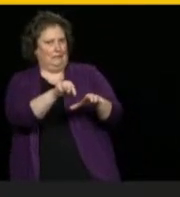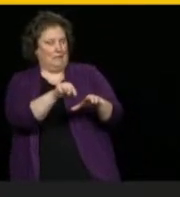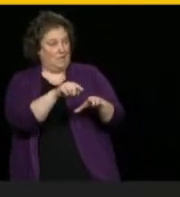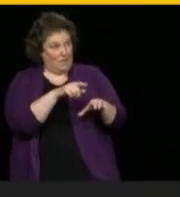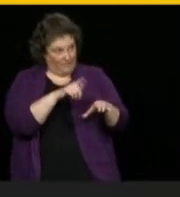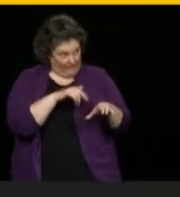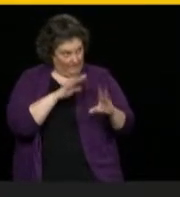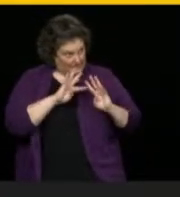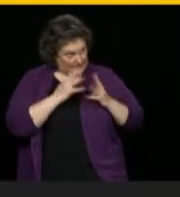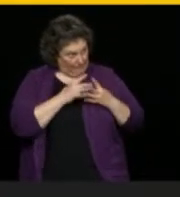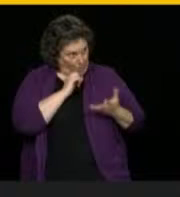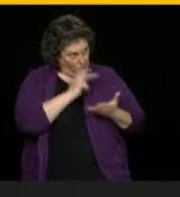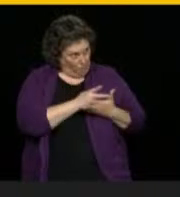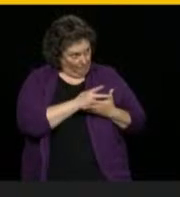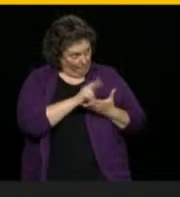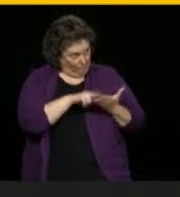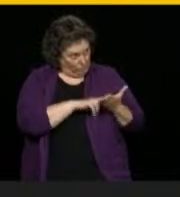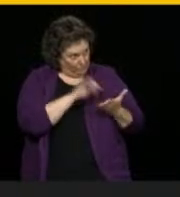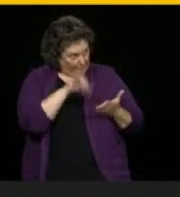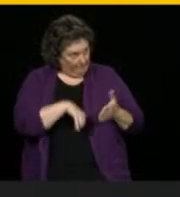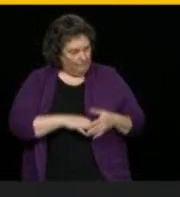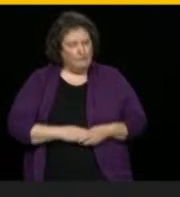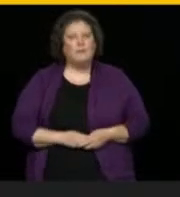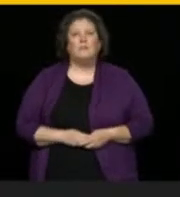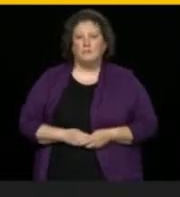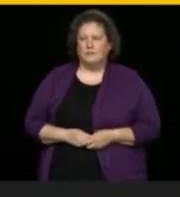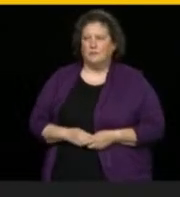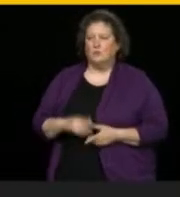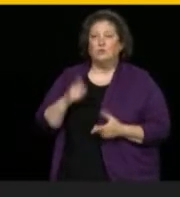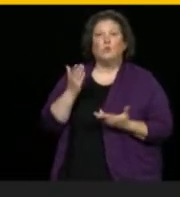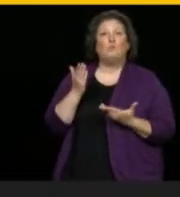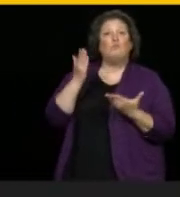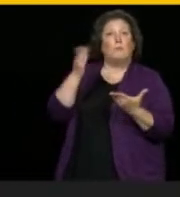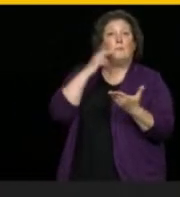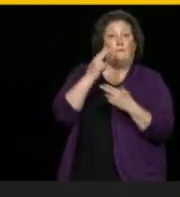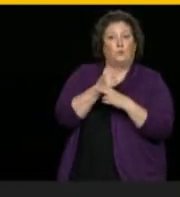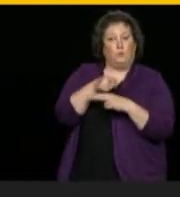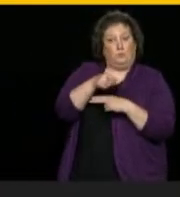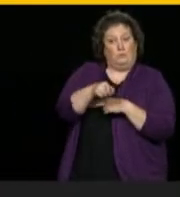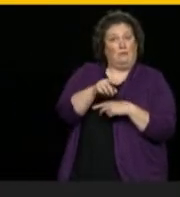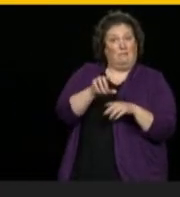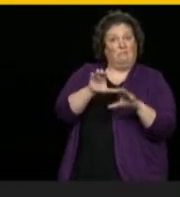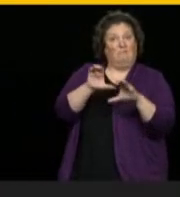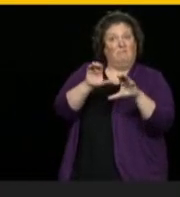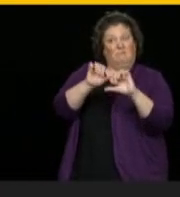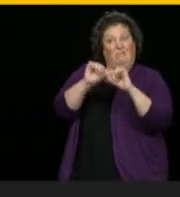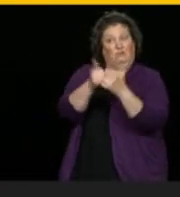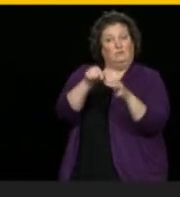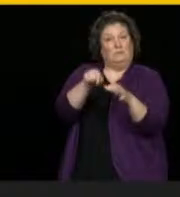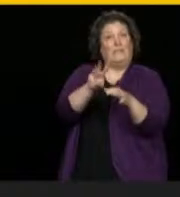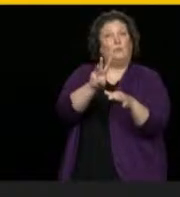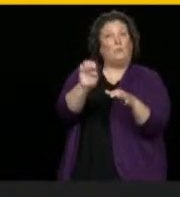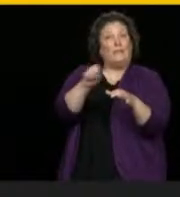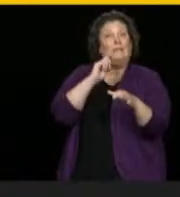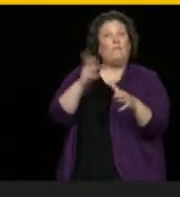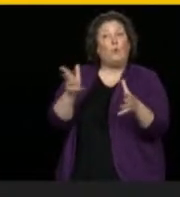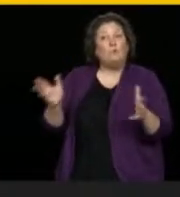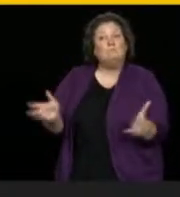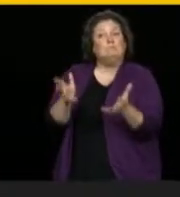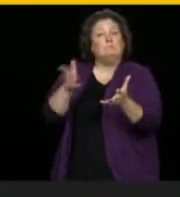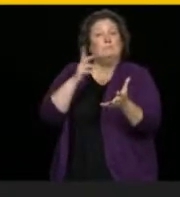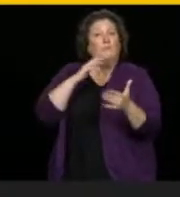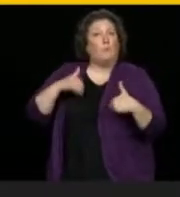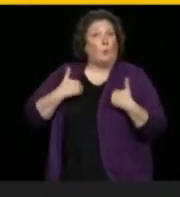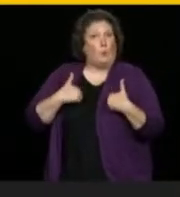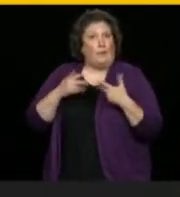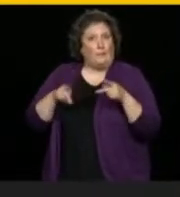The recommendation to use We to get opportunities out for young people was made by the Public Service. But